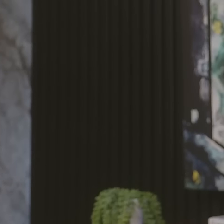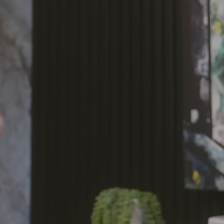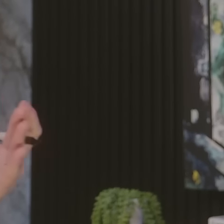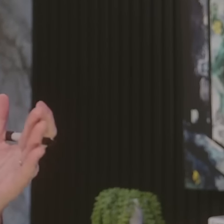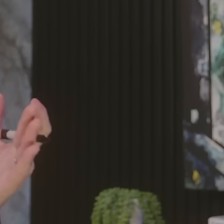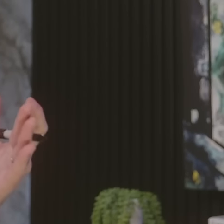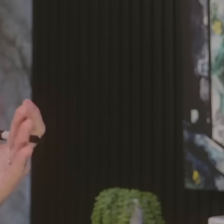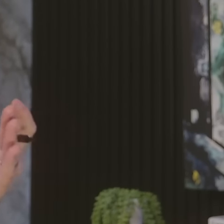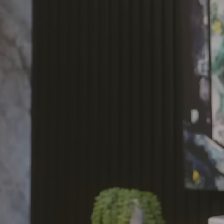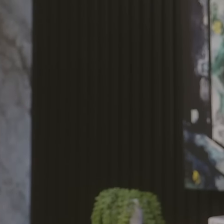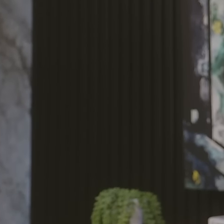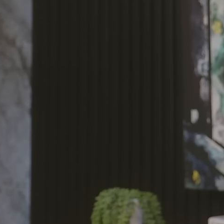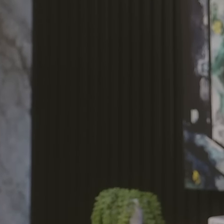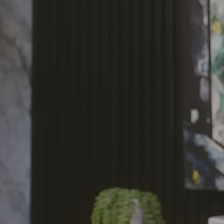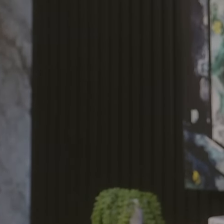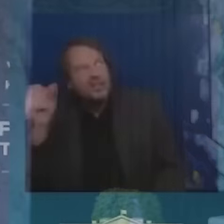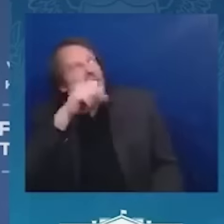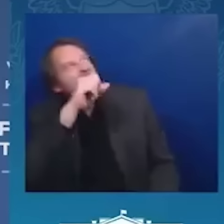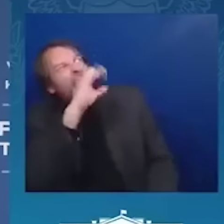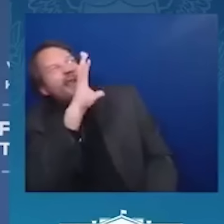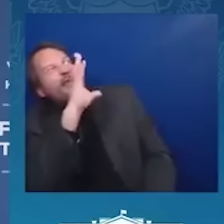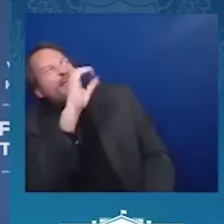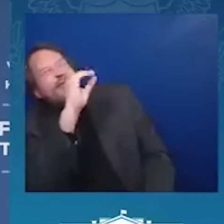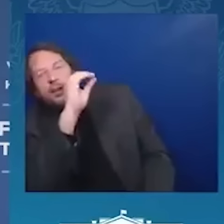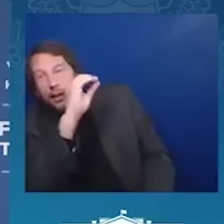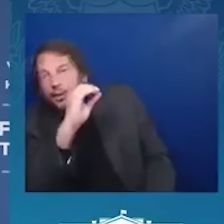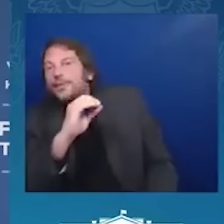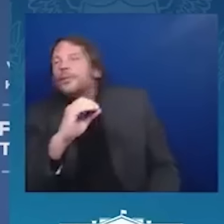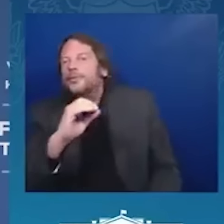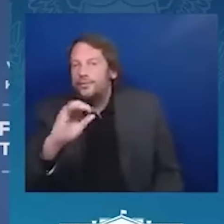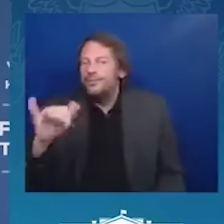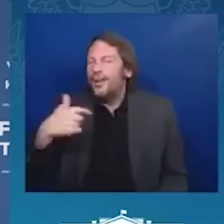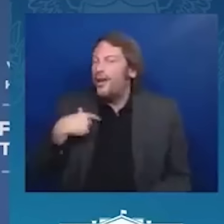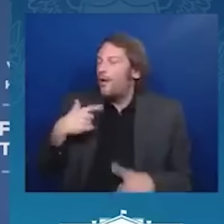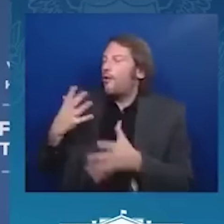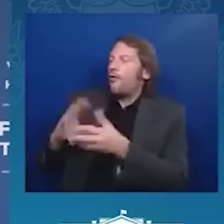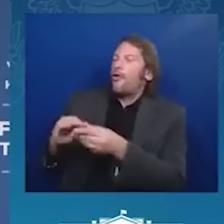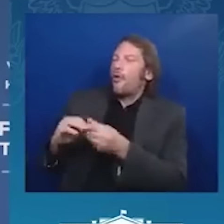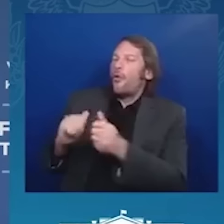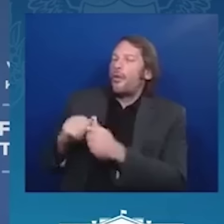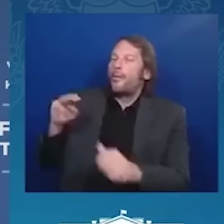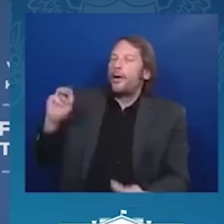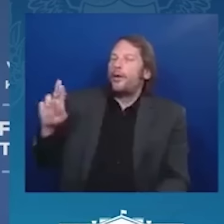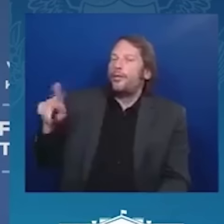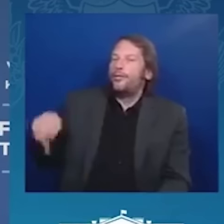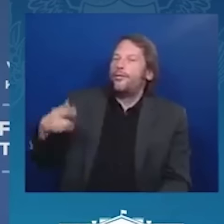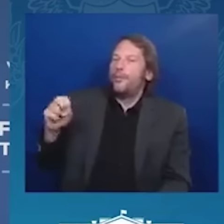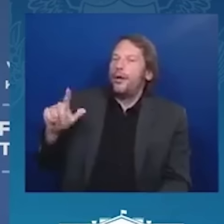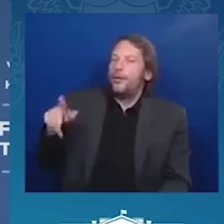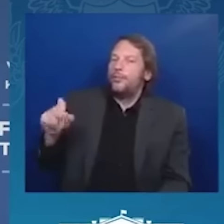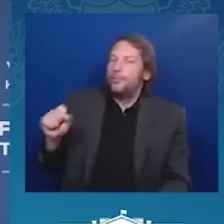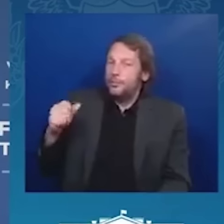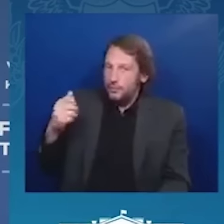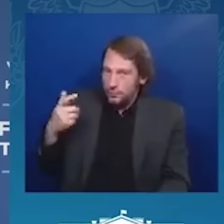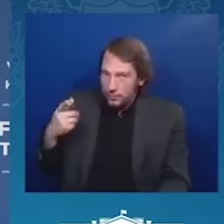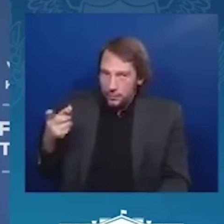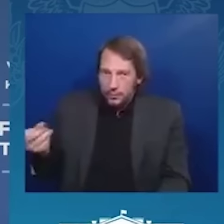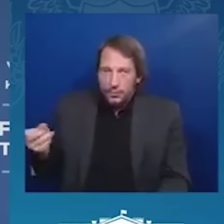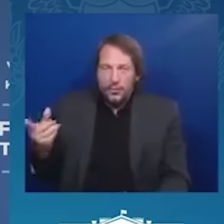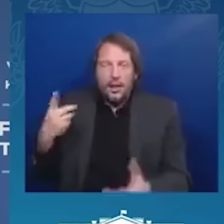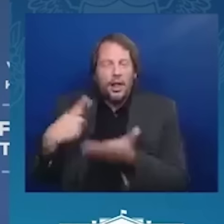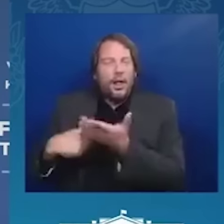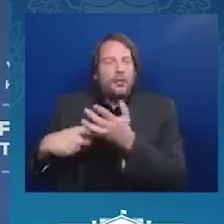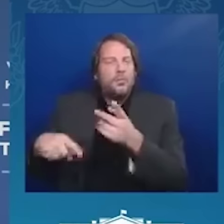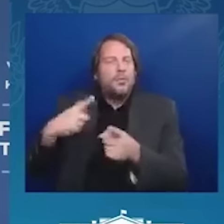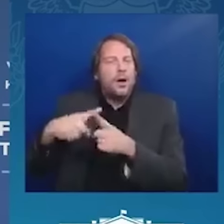Crunchwrap Supreme costing a little bit more these days? The president and I, because of the Inflation Reduction Act, the